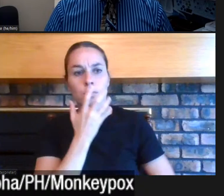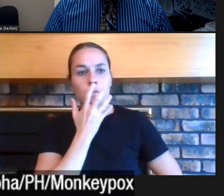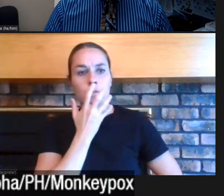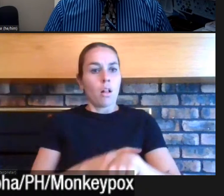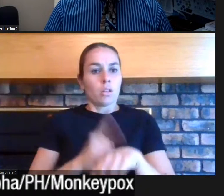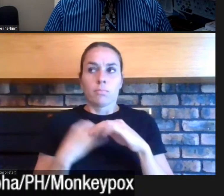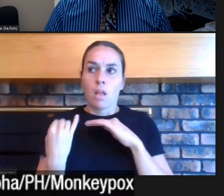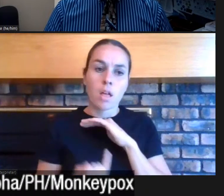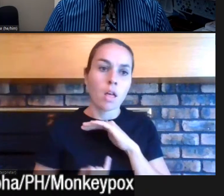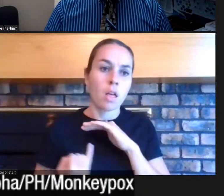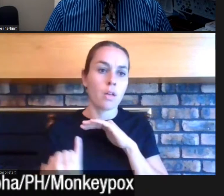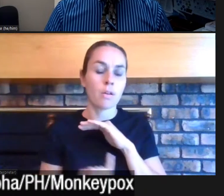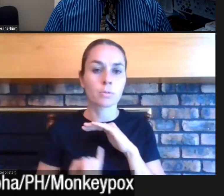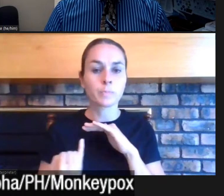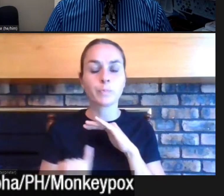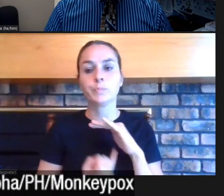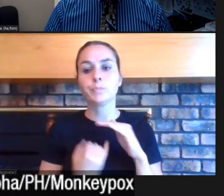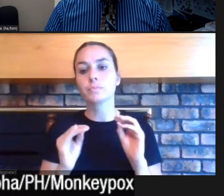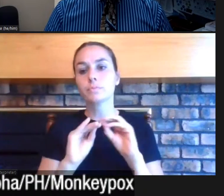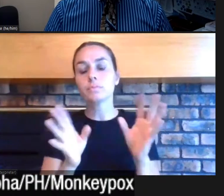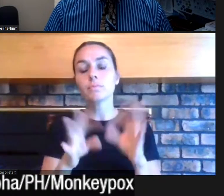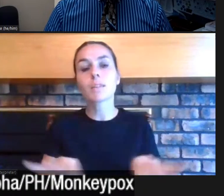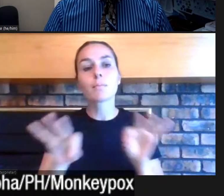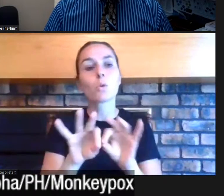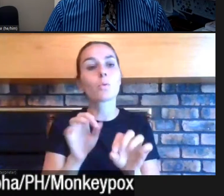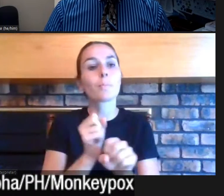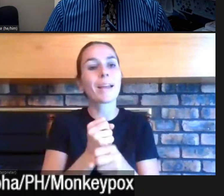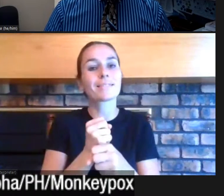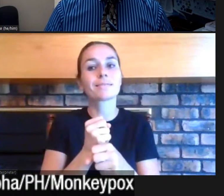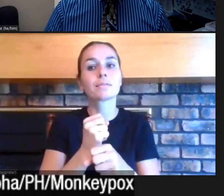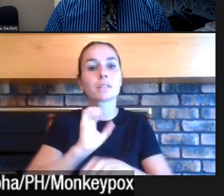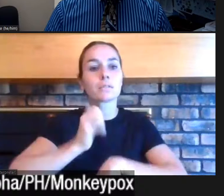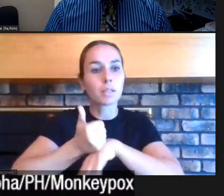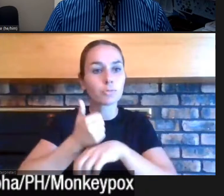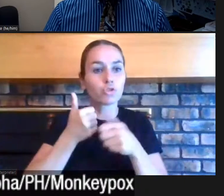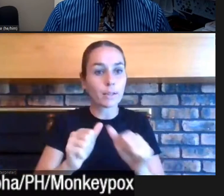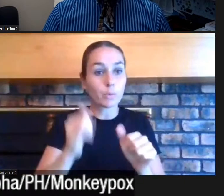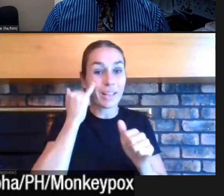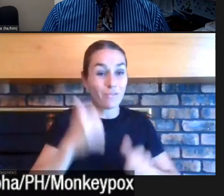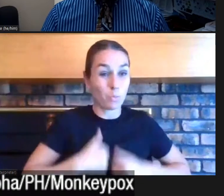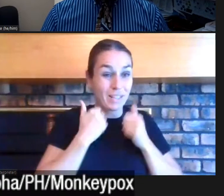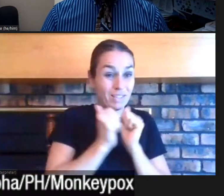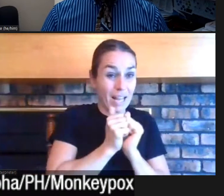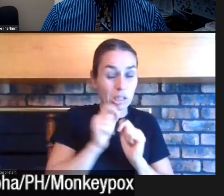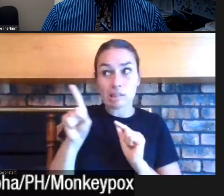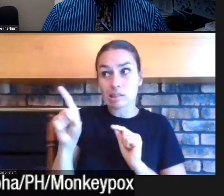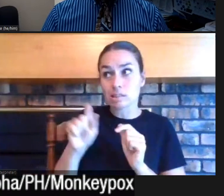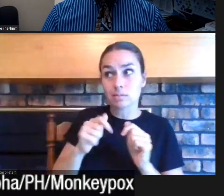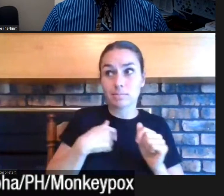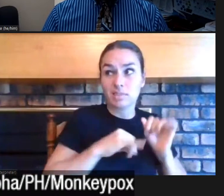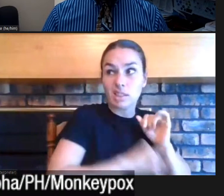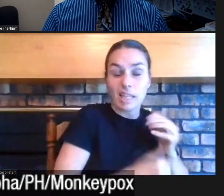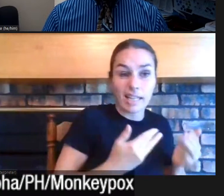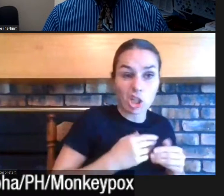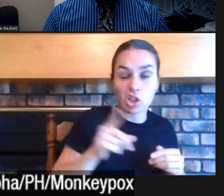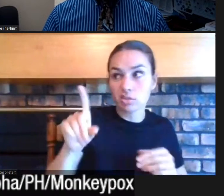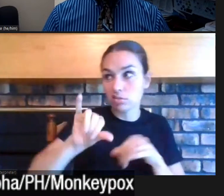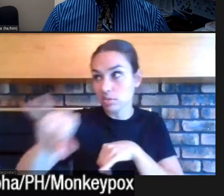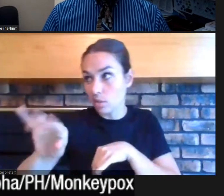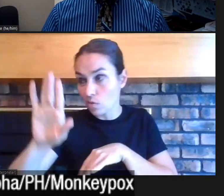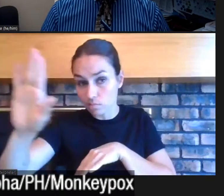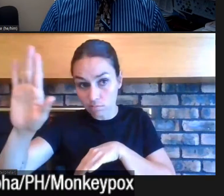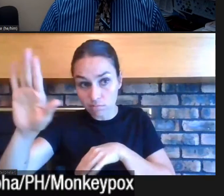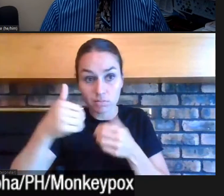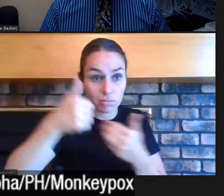the household, making arrangements to try and limit contact with others, keeping wounds or rashes covered as